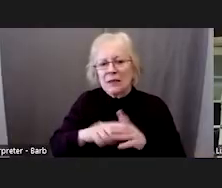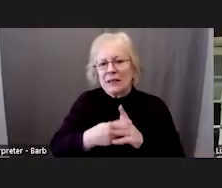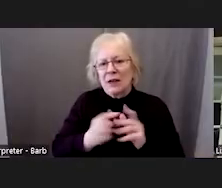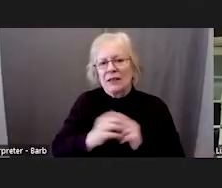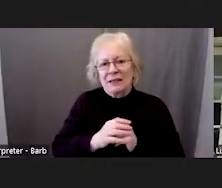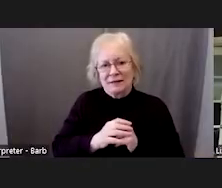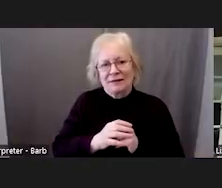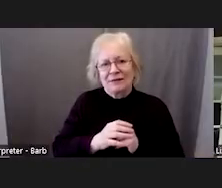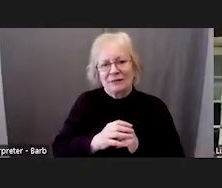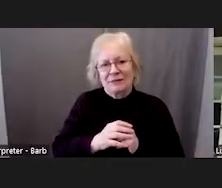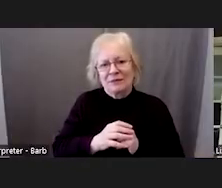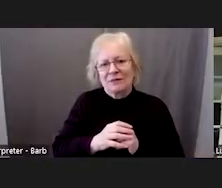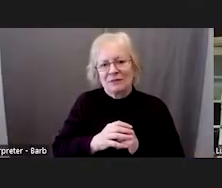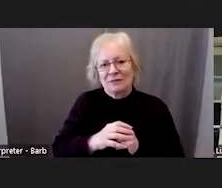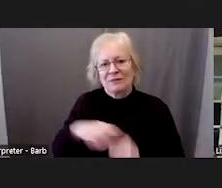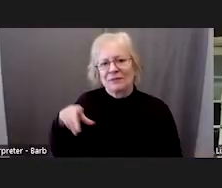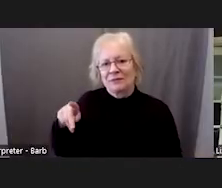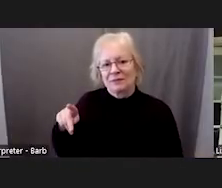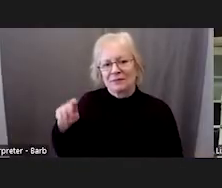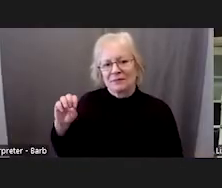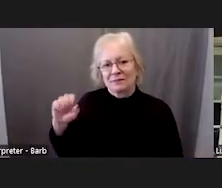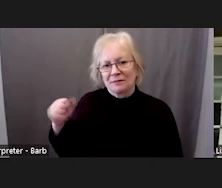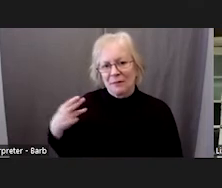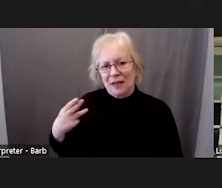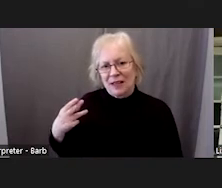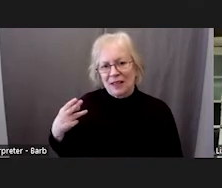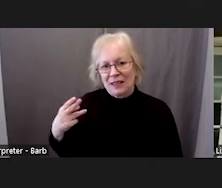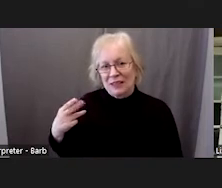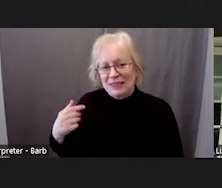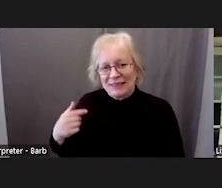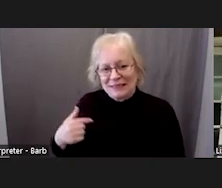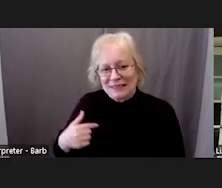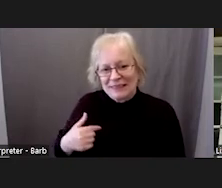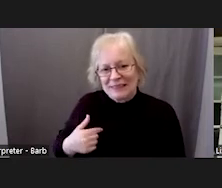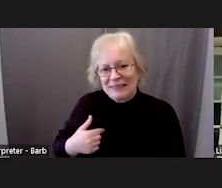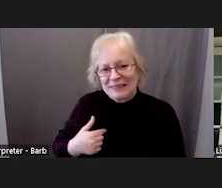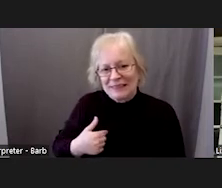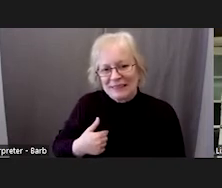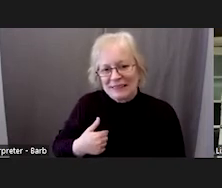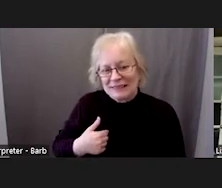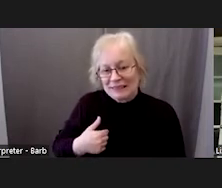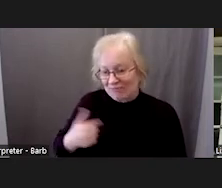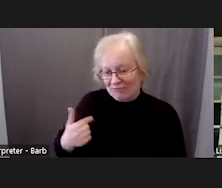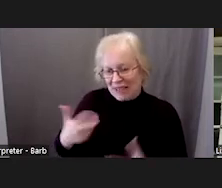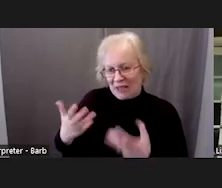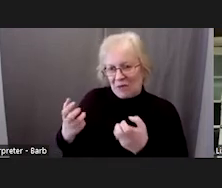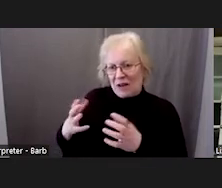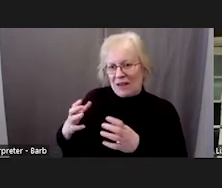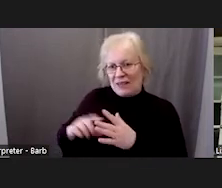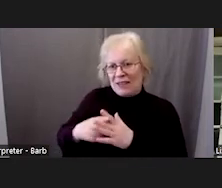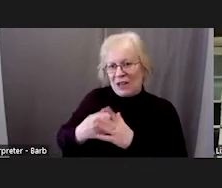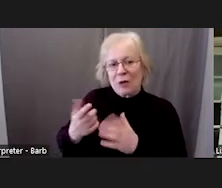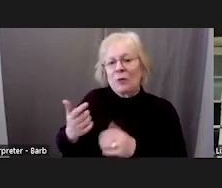to try? Do you want to start? Because I have this thing here. Amelie or Michael or